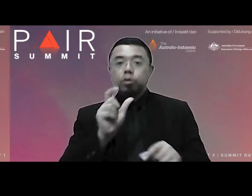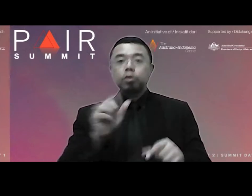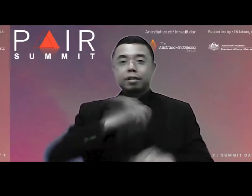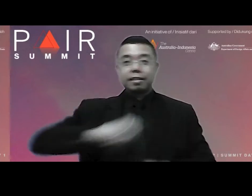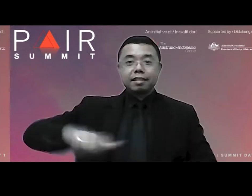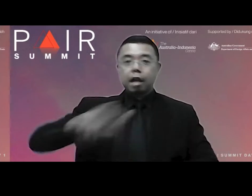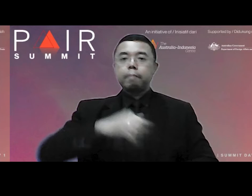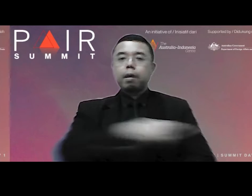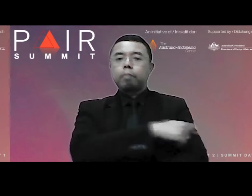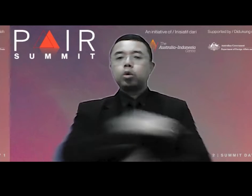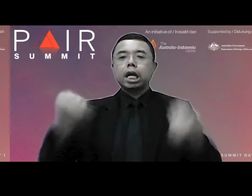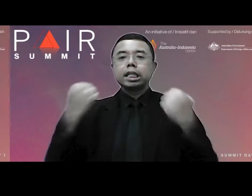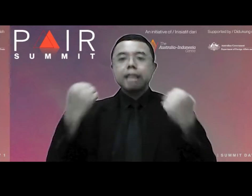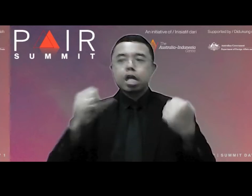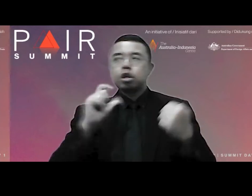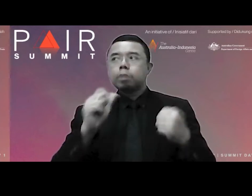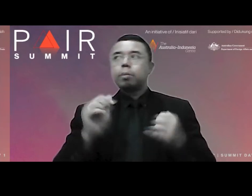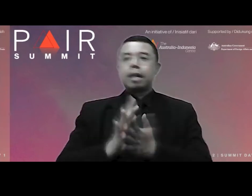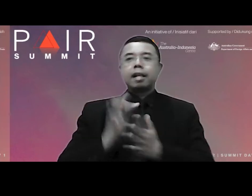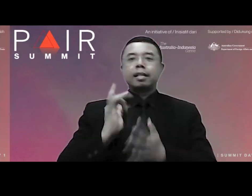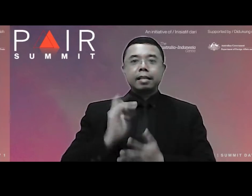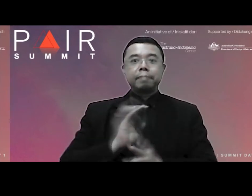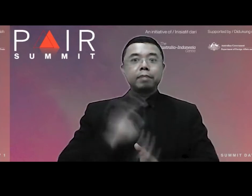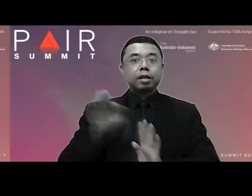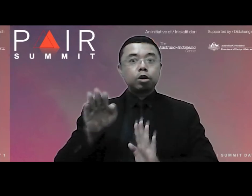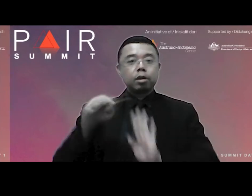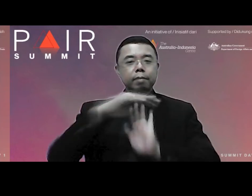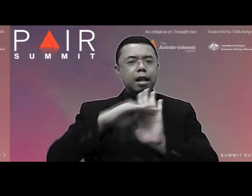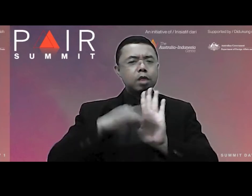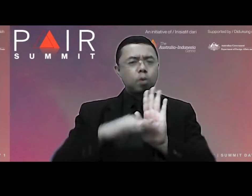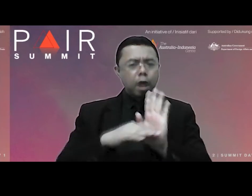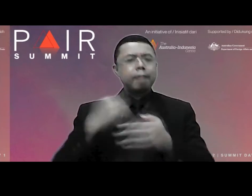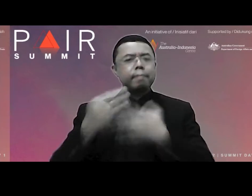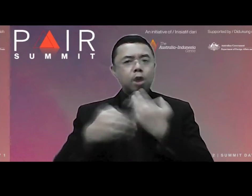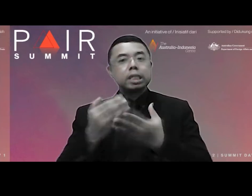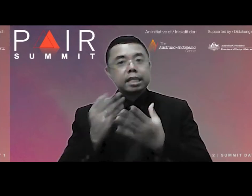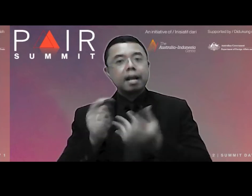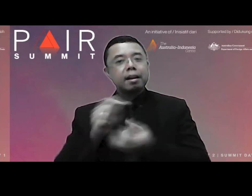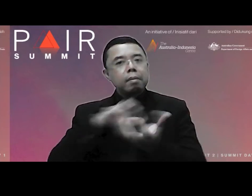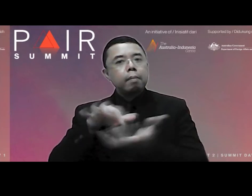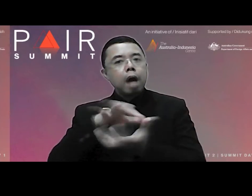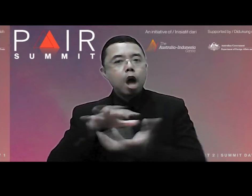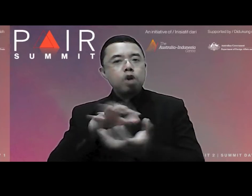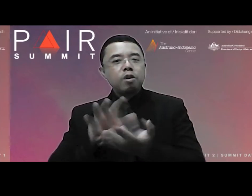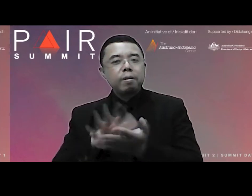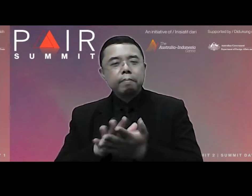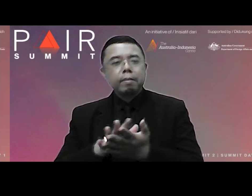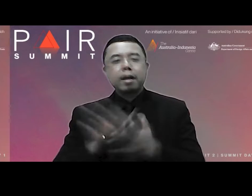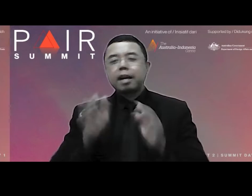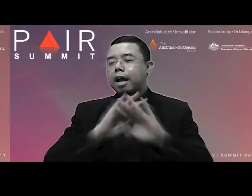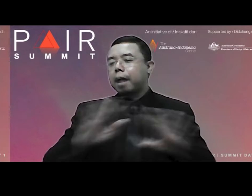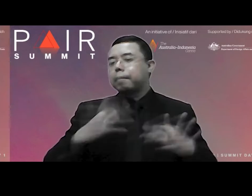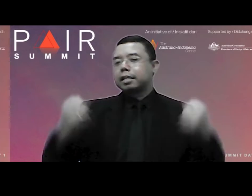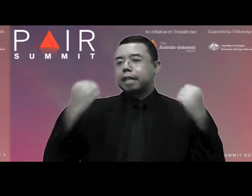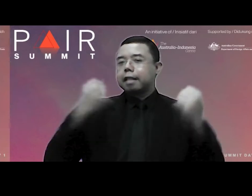and protocols that affect their health and safety? And how critical is government and official trust in all this? And